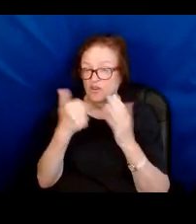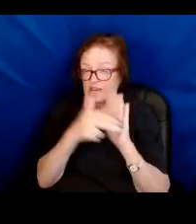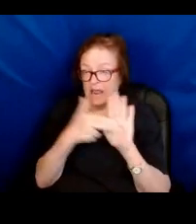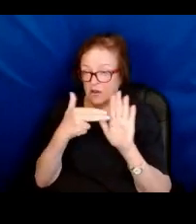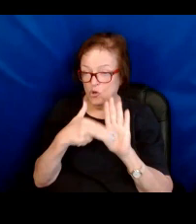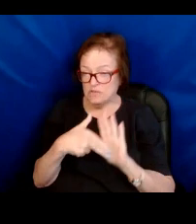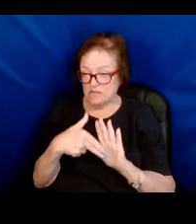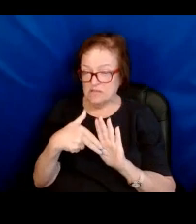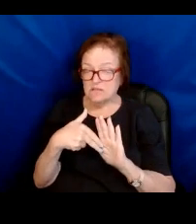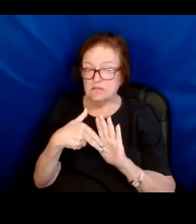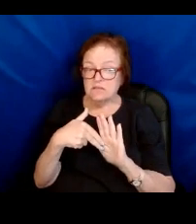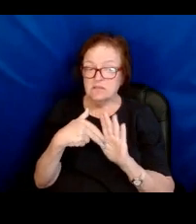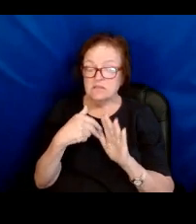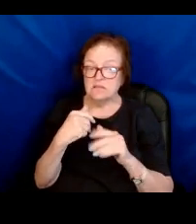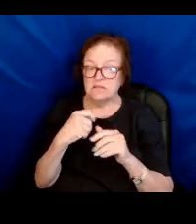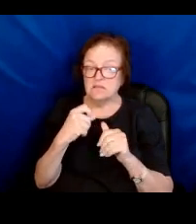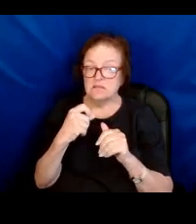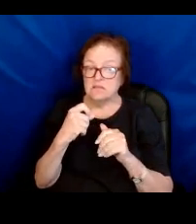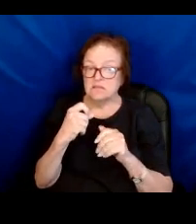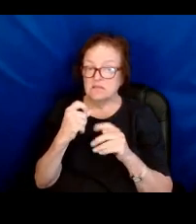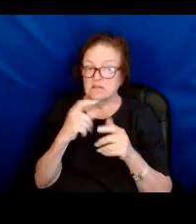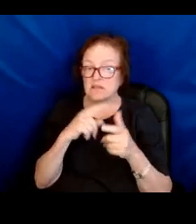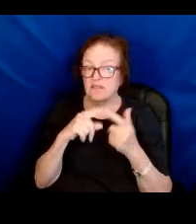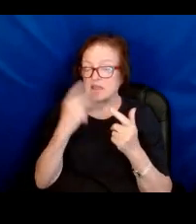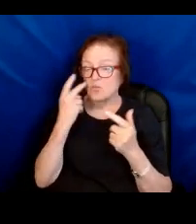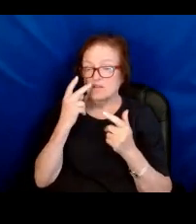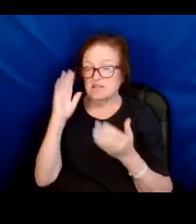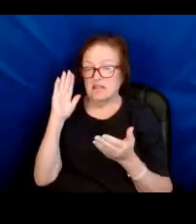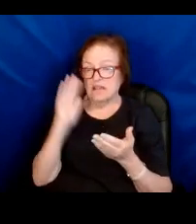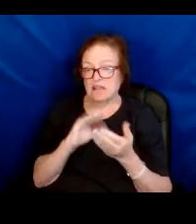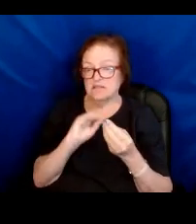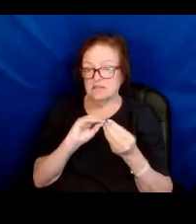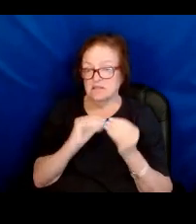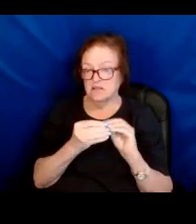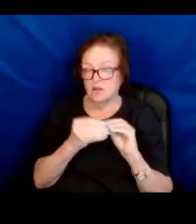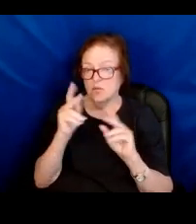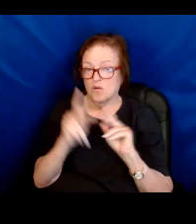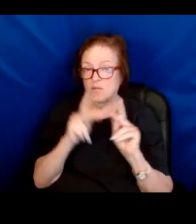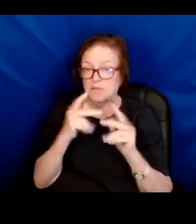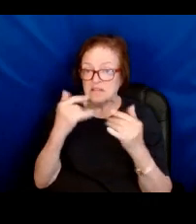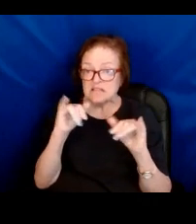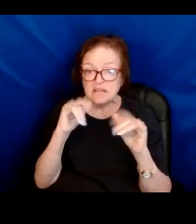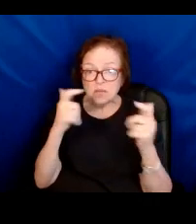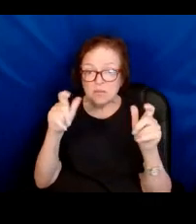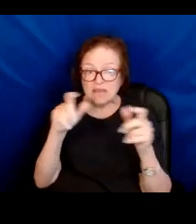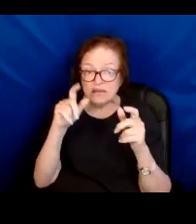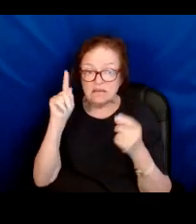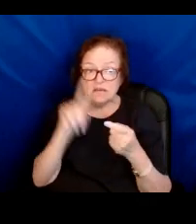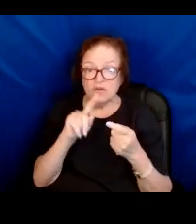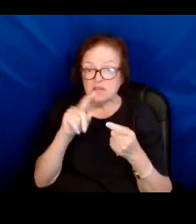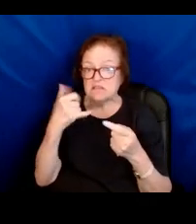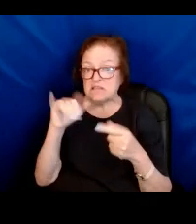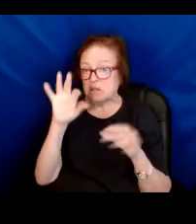and we see just many fewer people, still a significant decrease, but not nearly